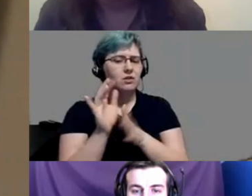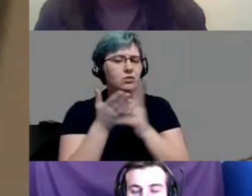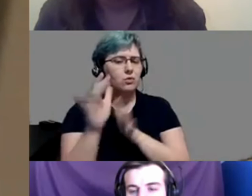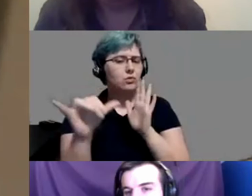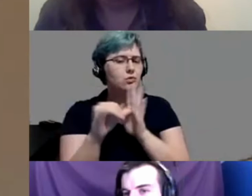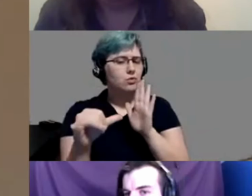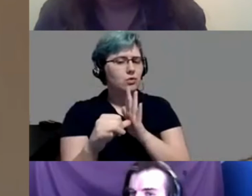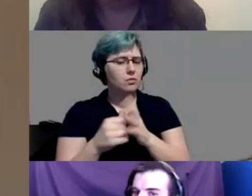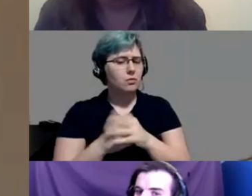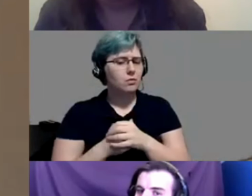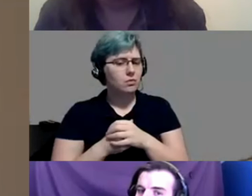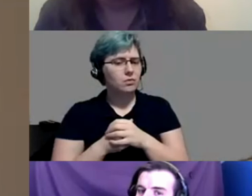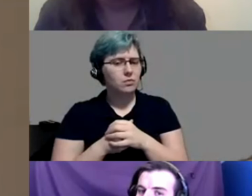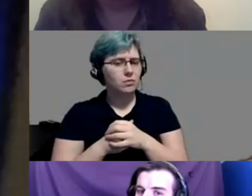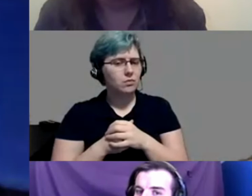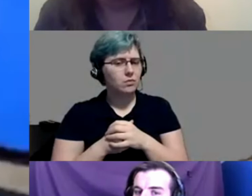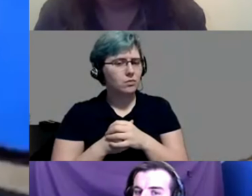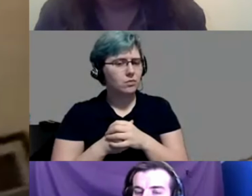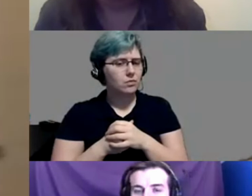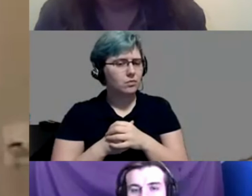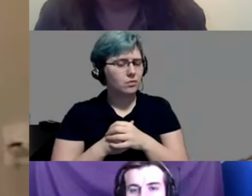Getting that from YouTube.